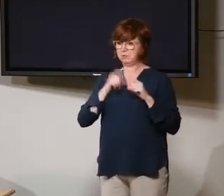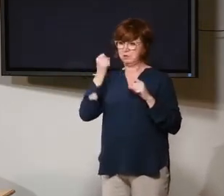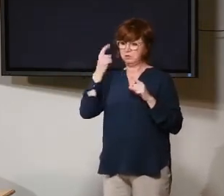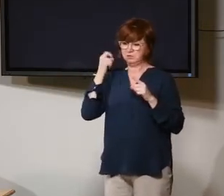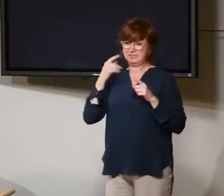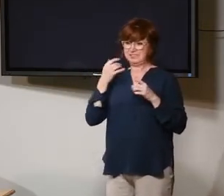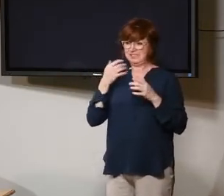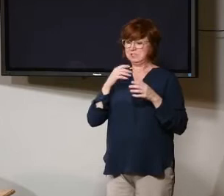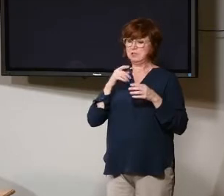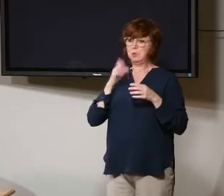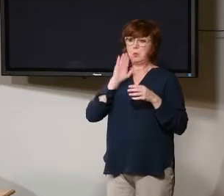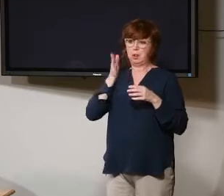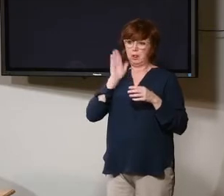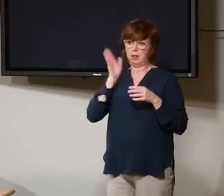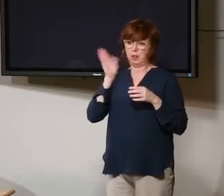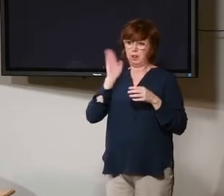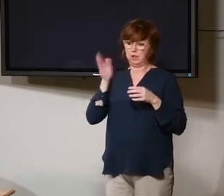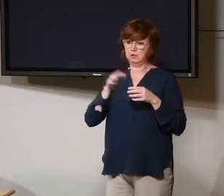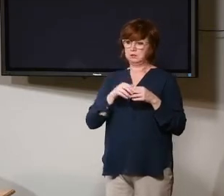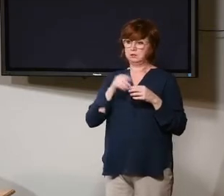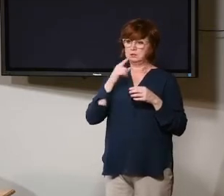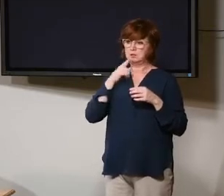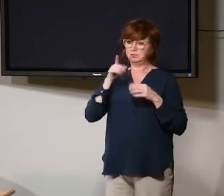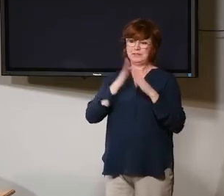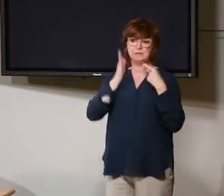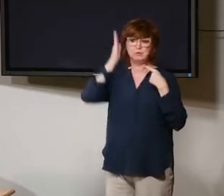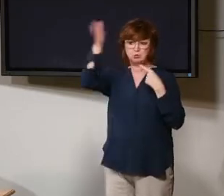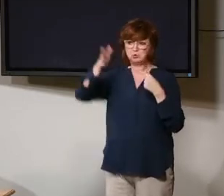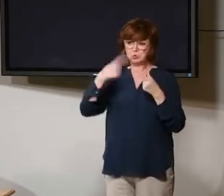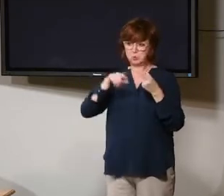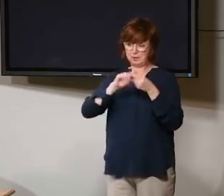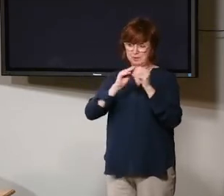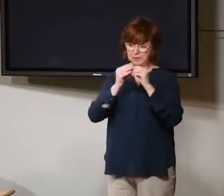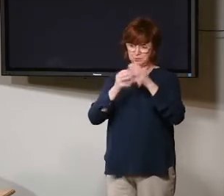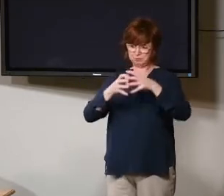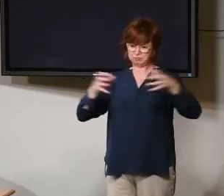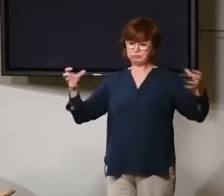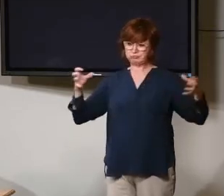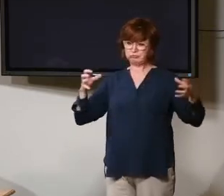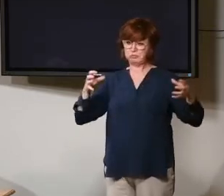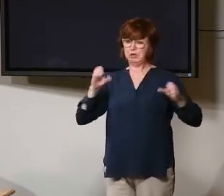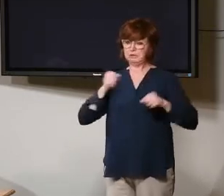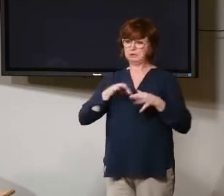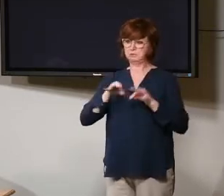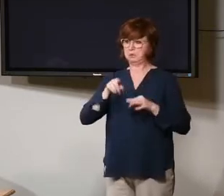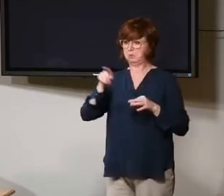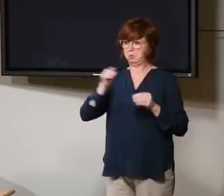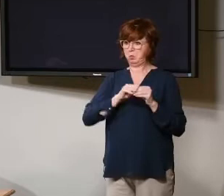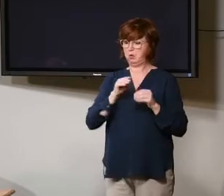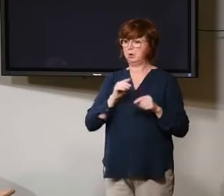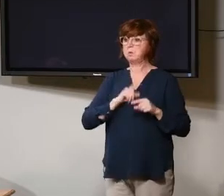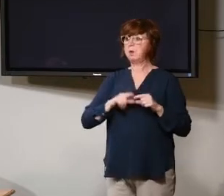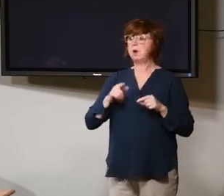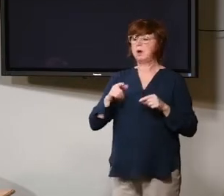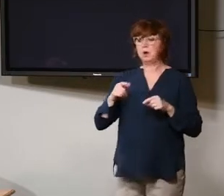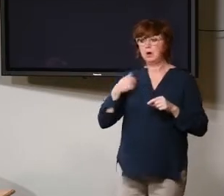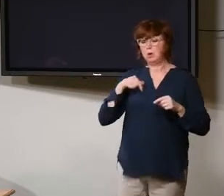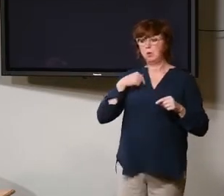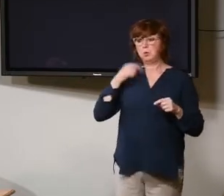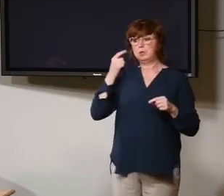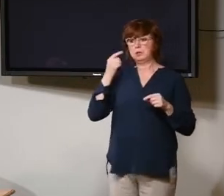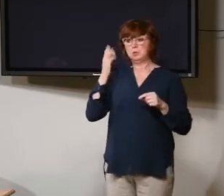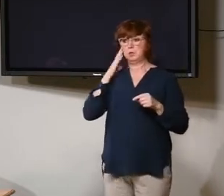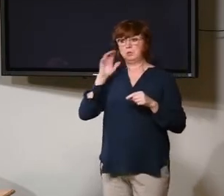be able to provide that breakdown. But from what we have seen from other countries is that a hospitalization